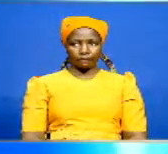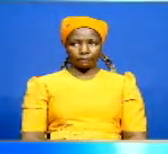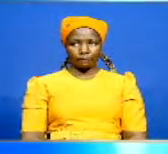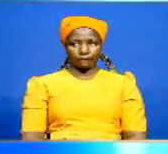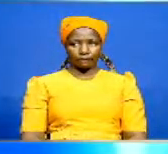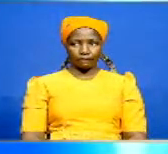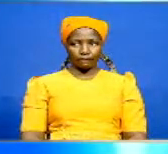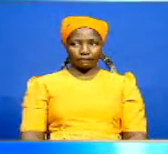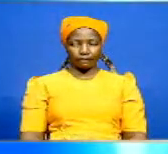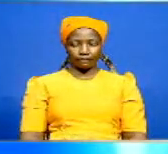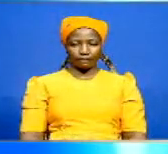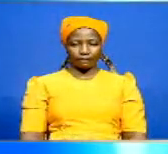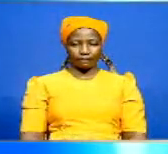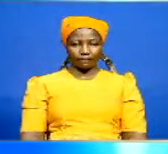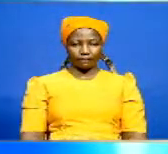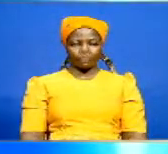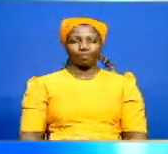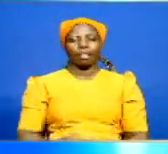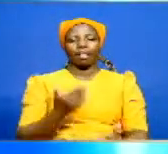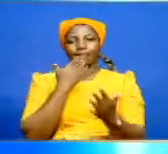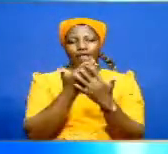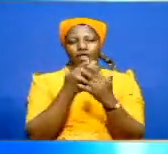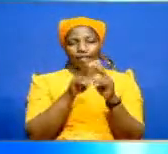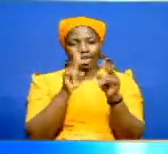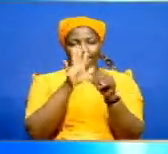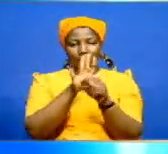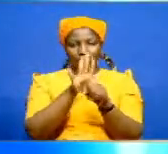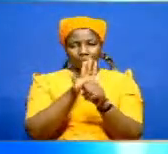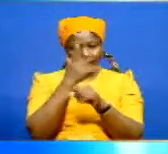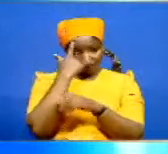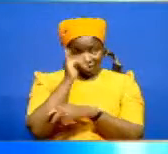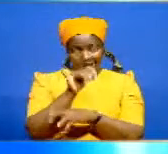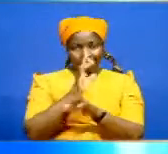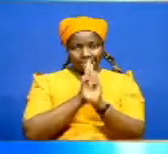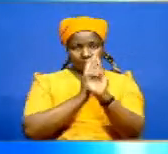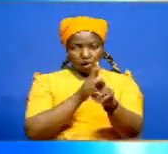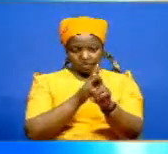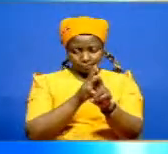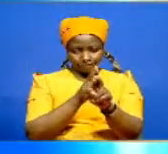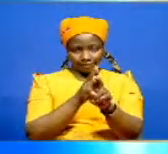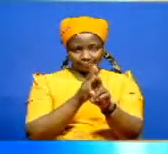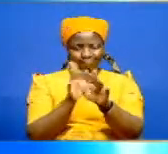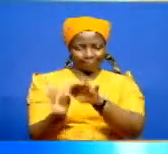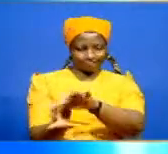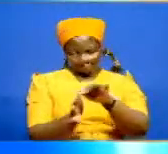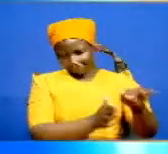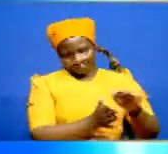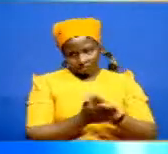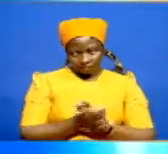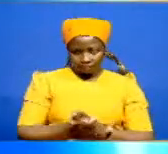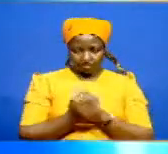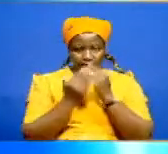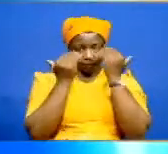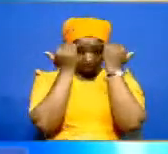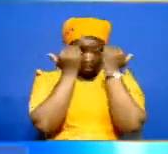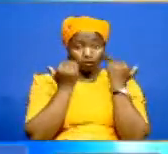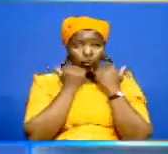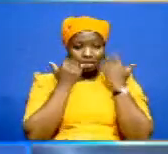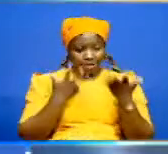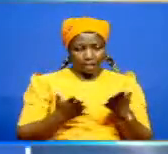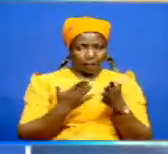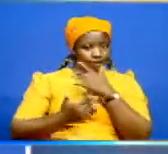Thank you very much, Nancy Okware, for that report. To the corridors of justice now,